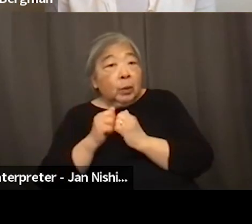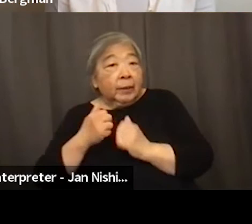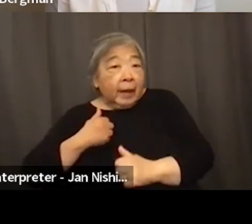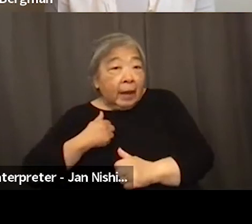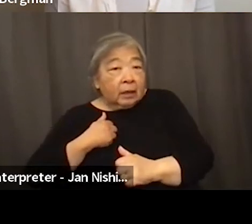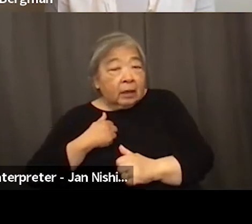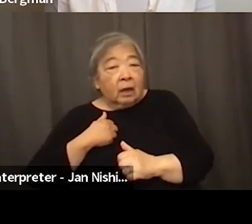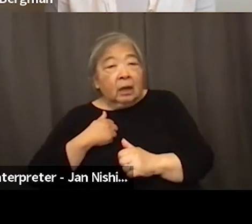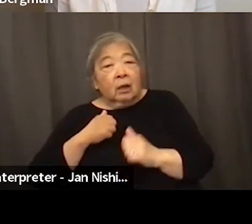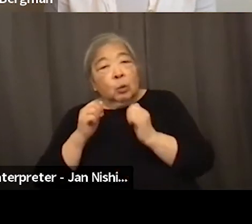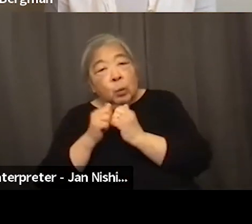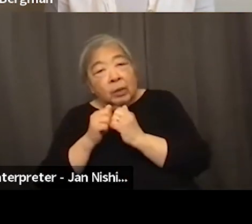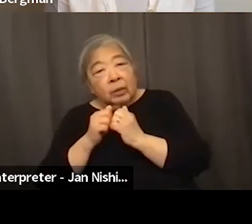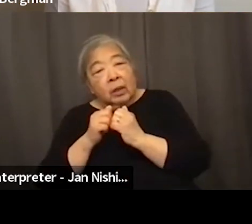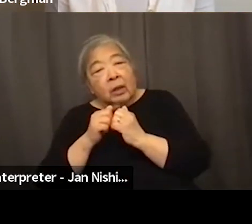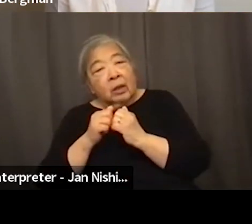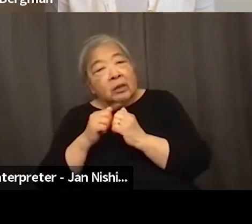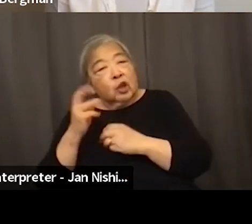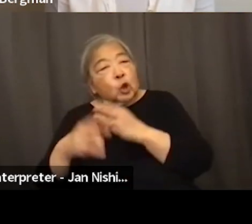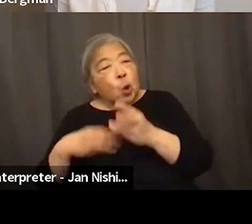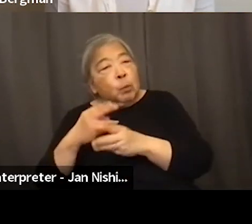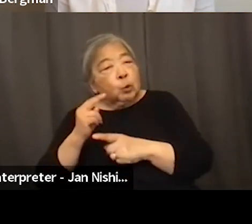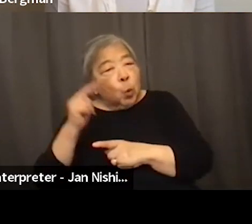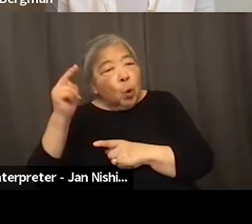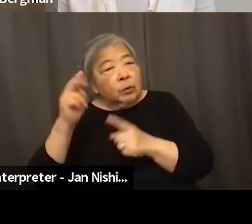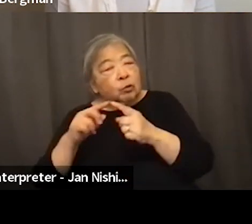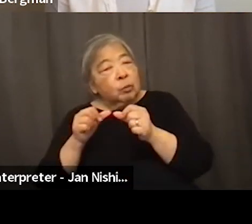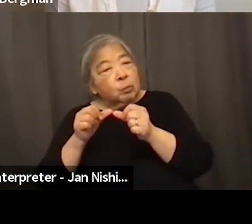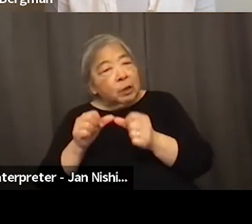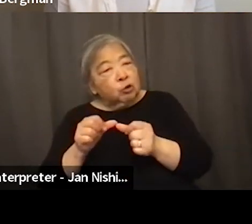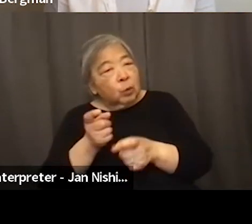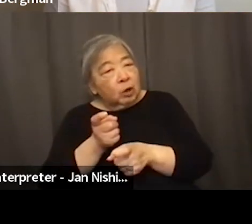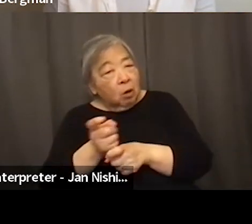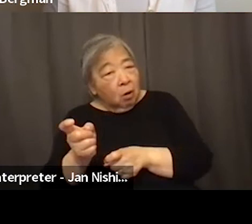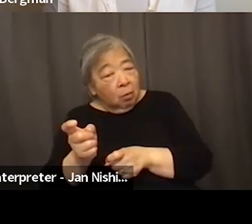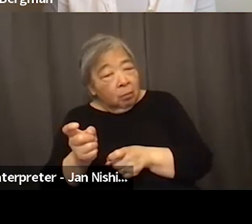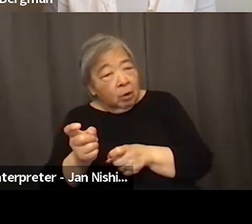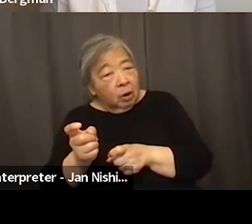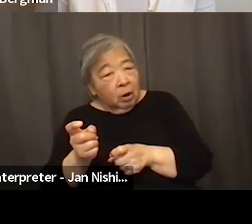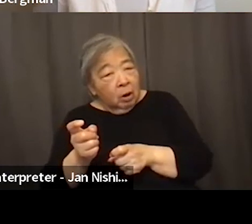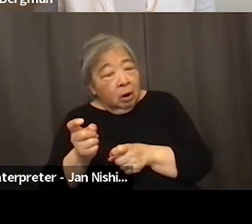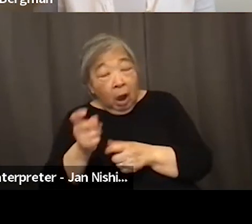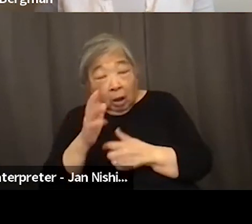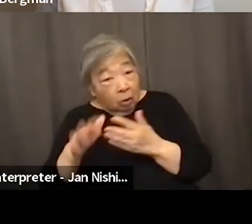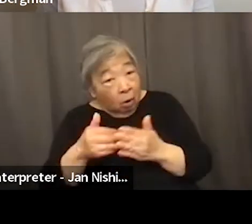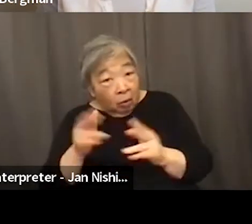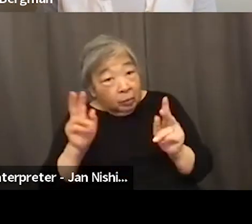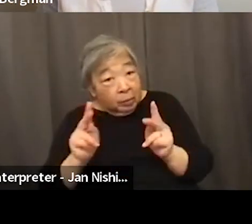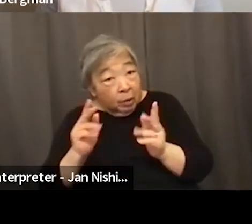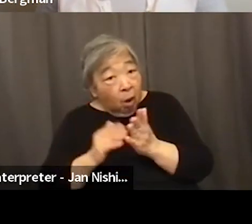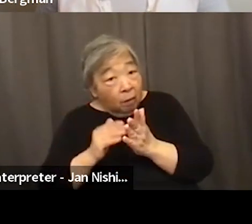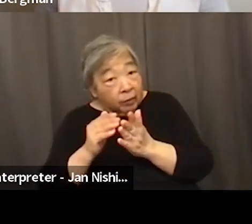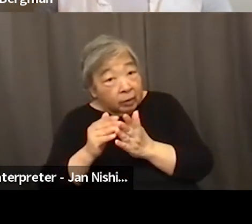in cahoots with the global North to perpetuate harm on all of their people, oftentimes